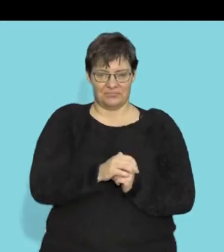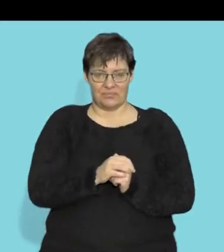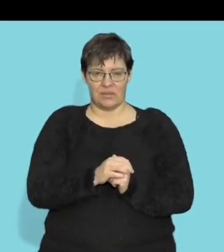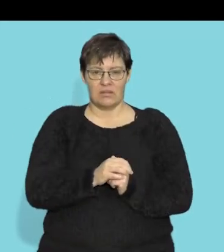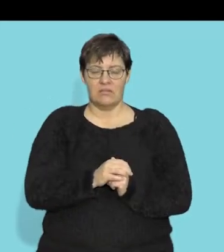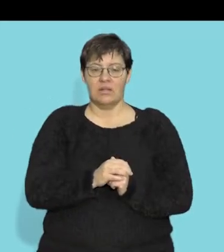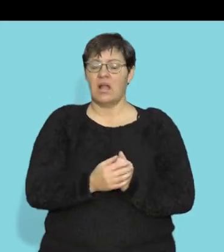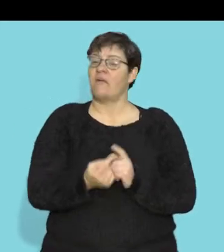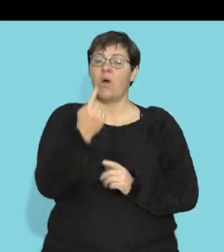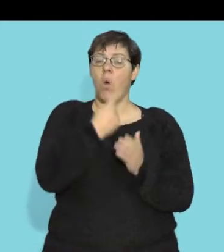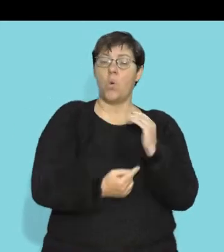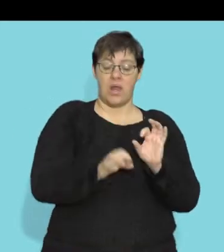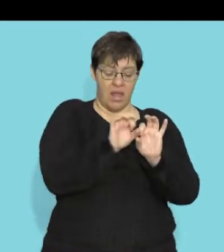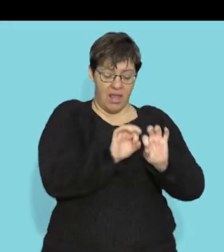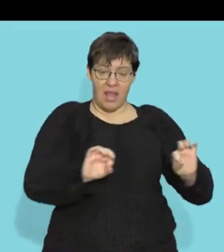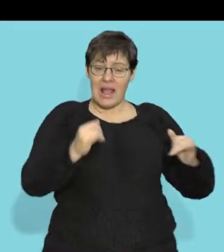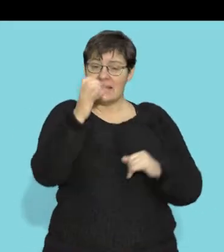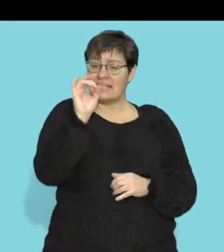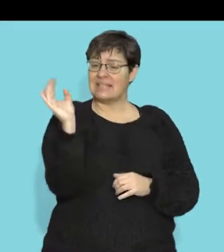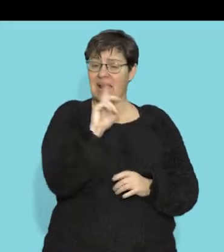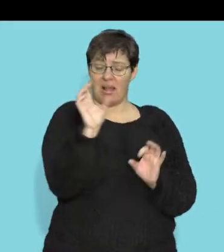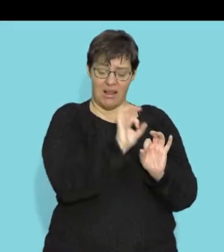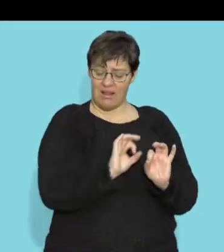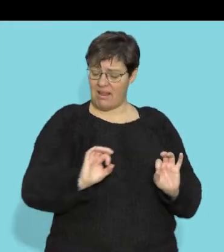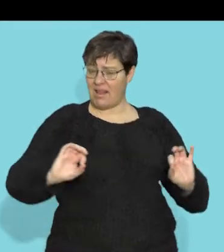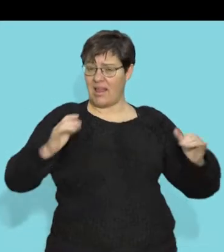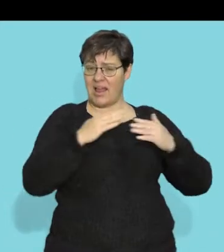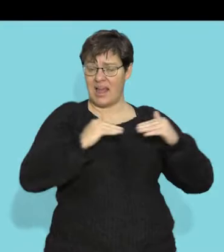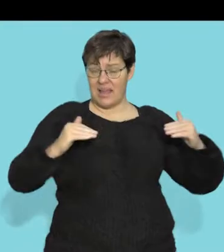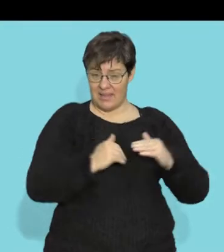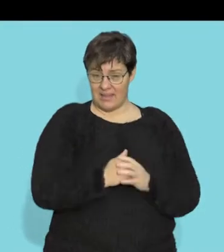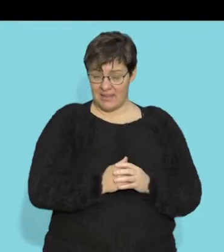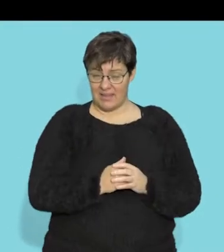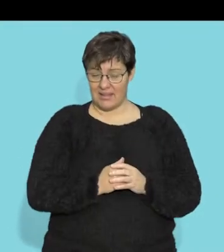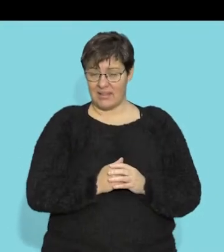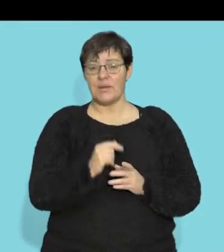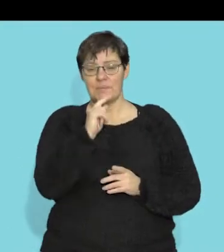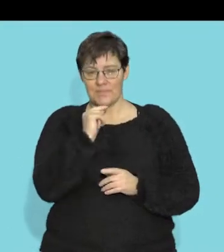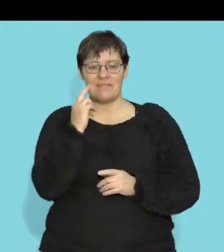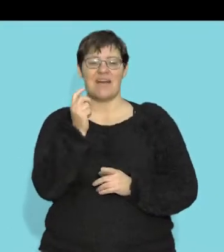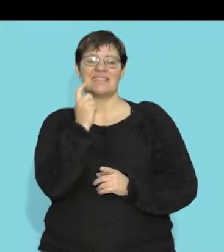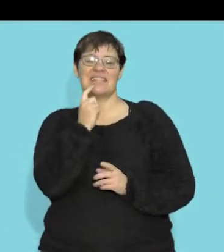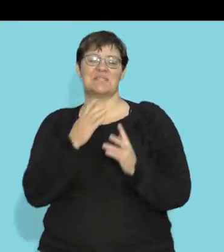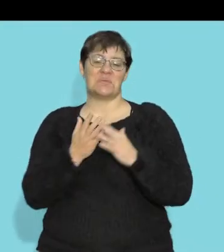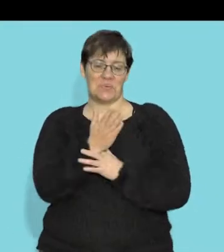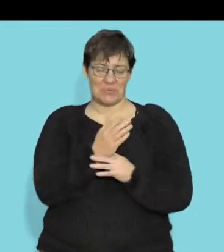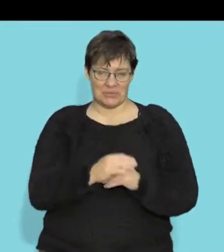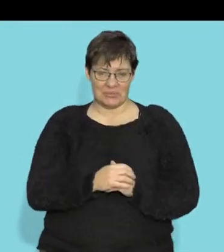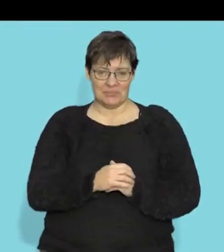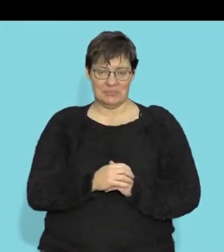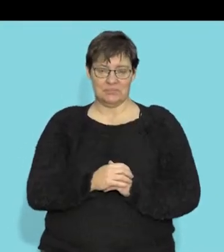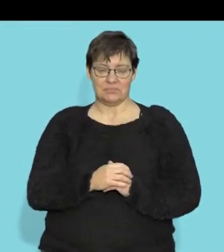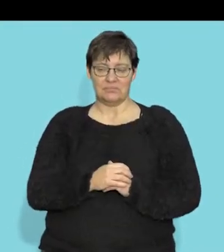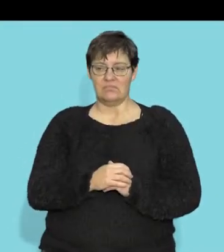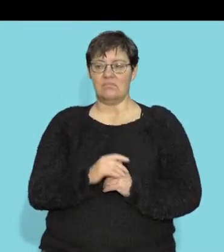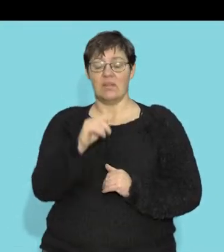a single layer of cells. So that is also going to make it nice and easy. Now remember this